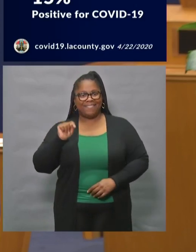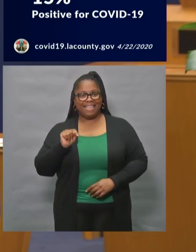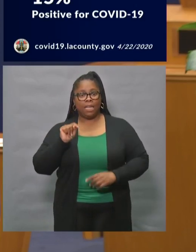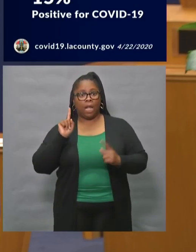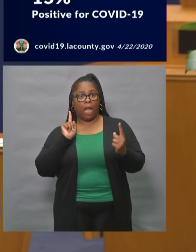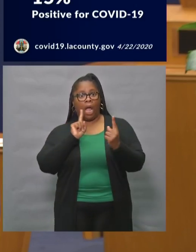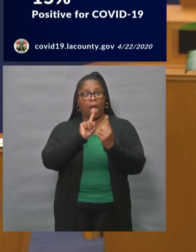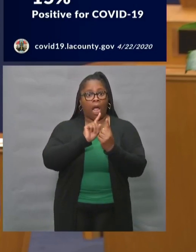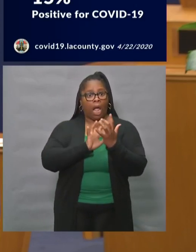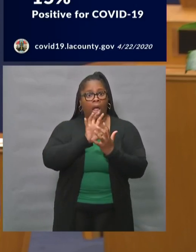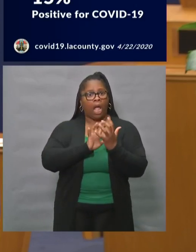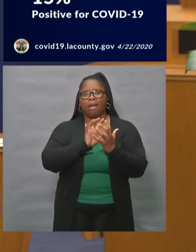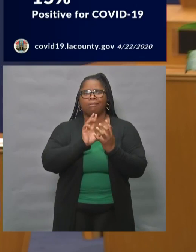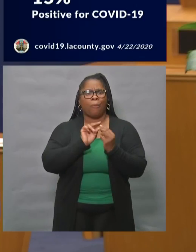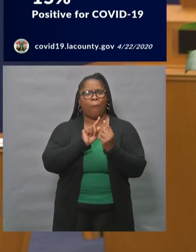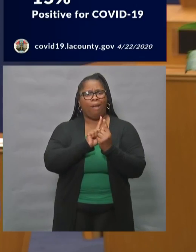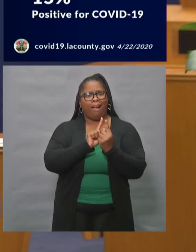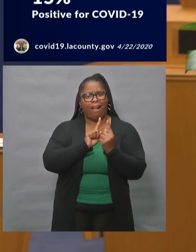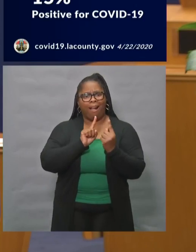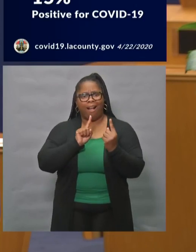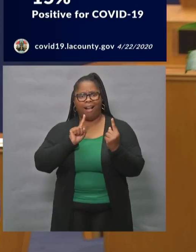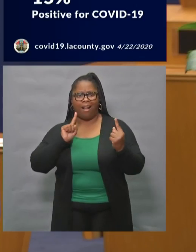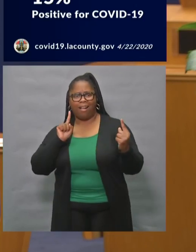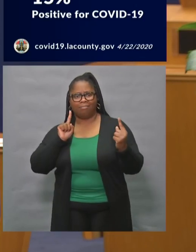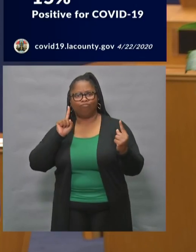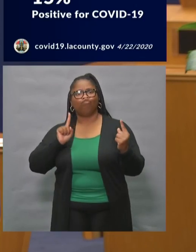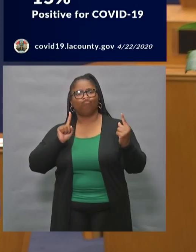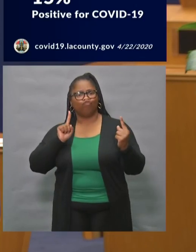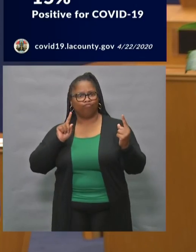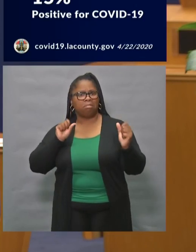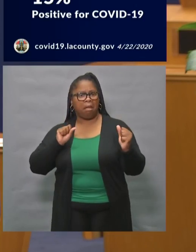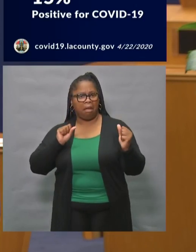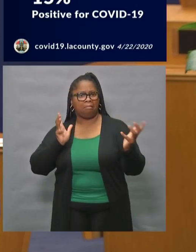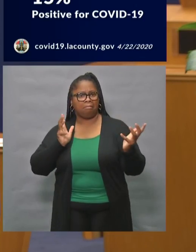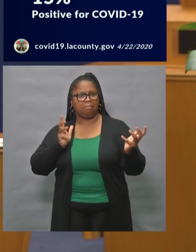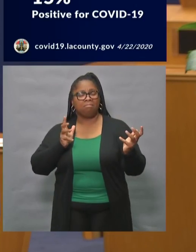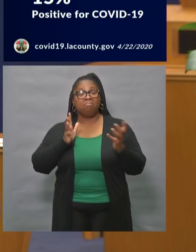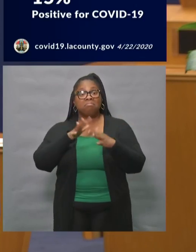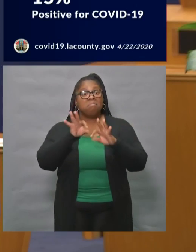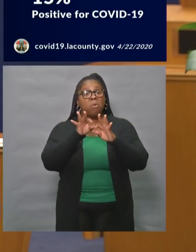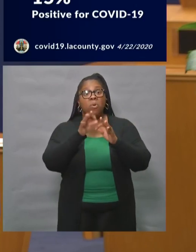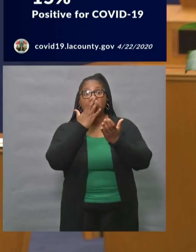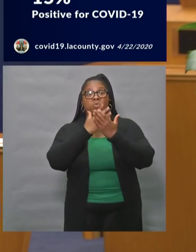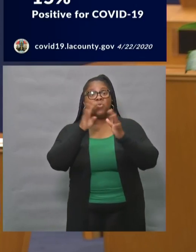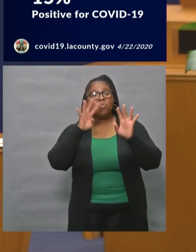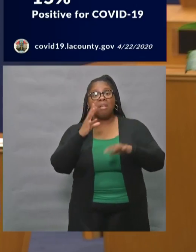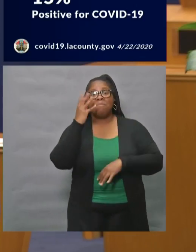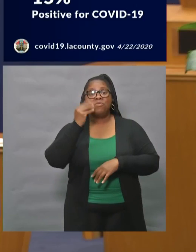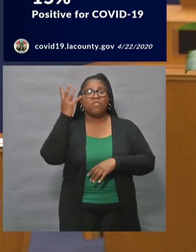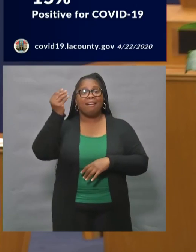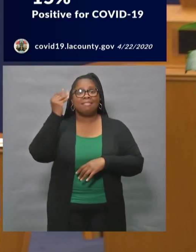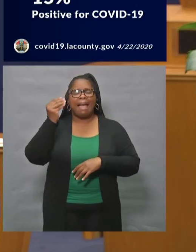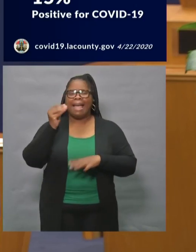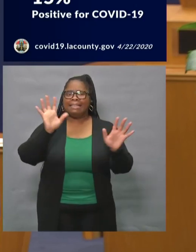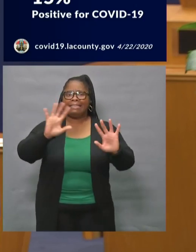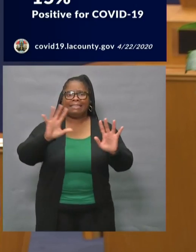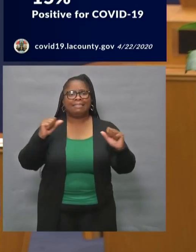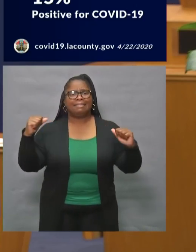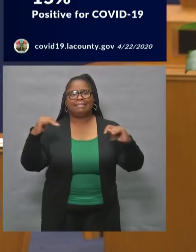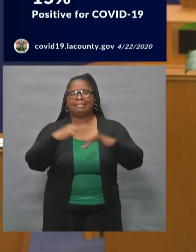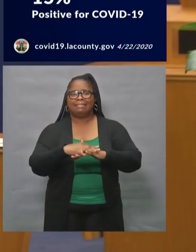and all others. It's very important, even with the good weather, that people do not congregate together outside. So enjoy